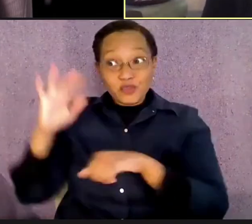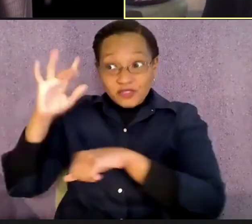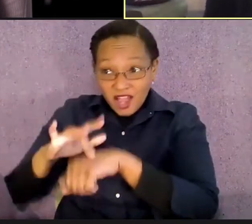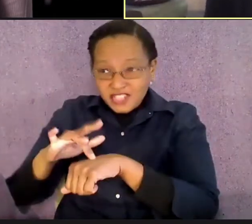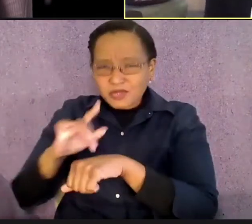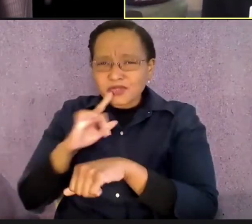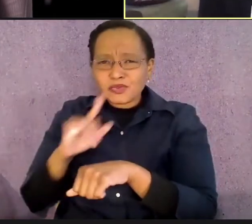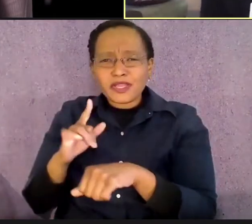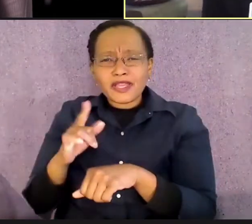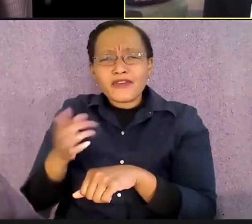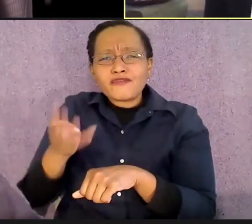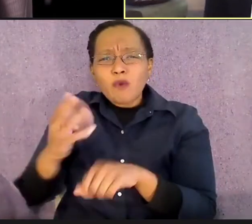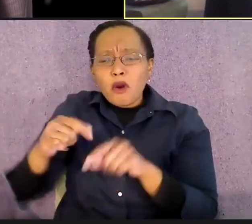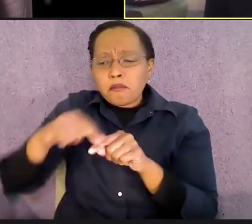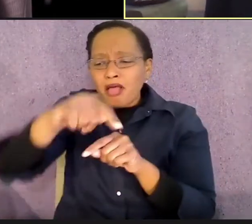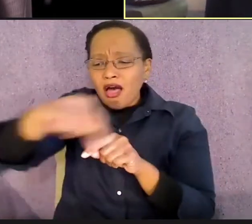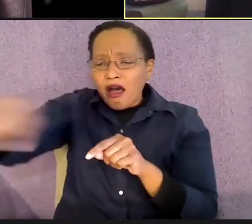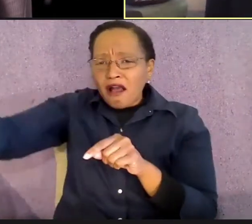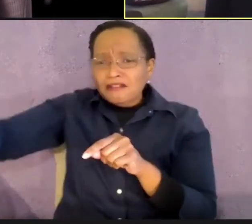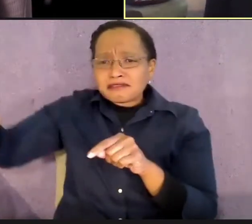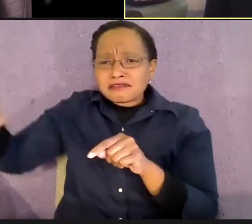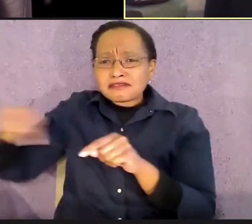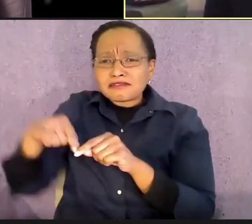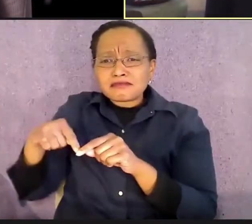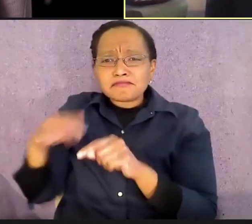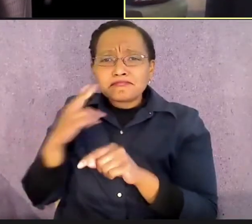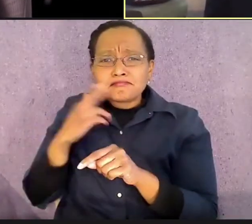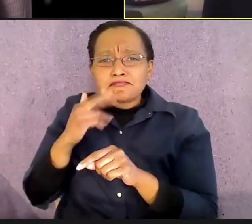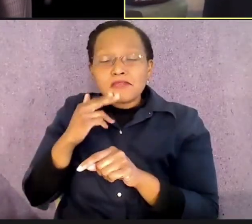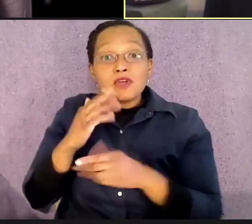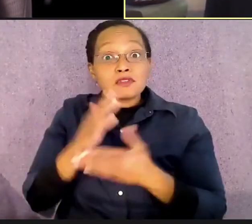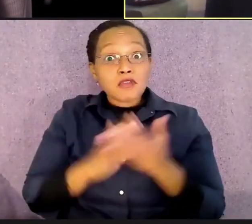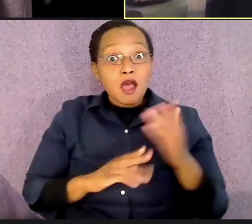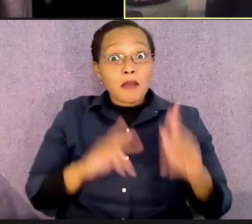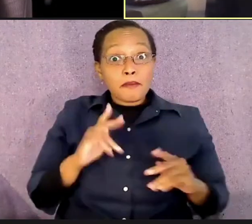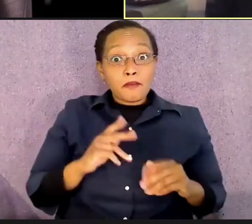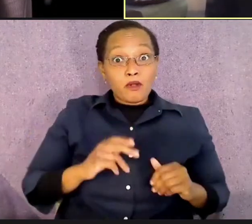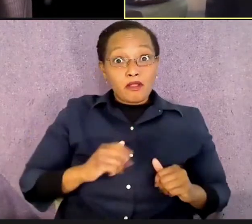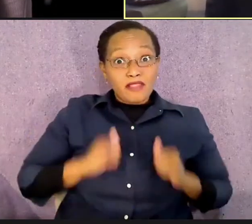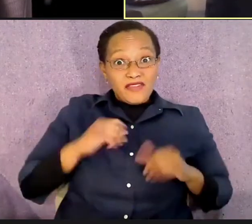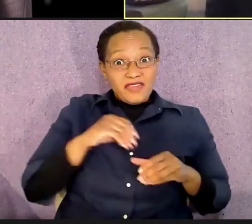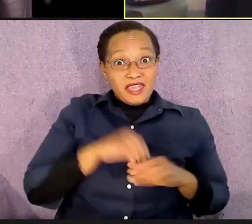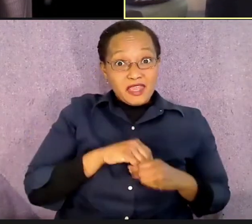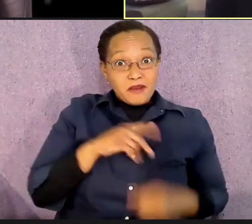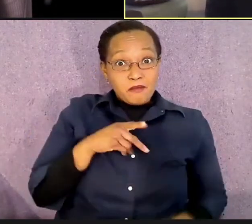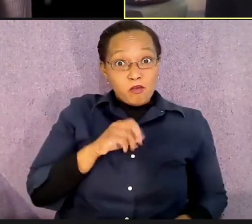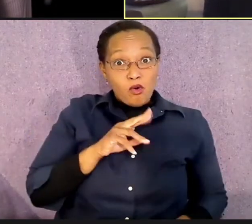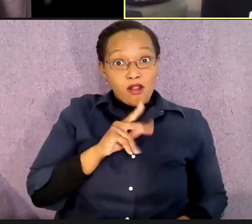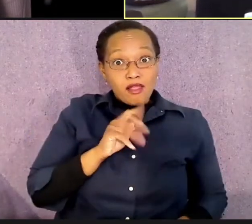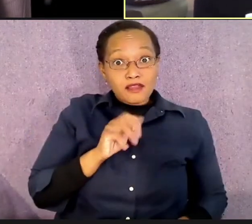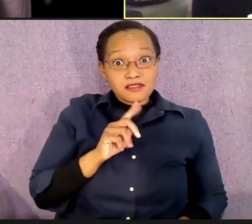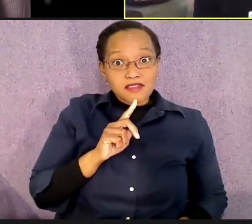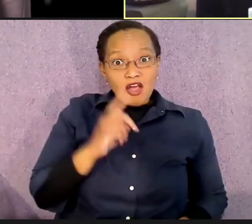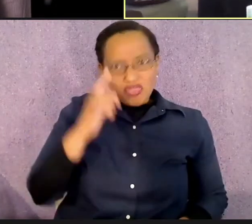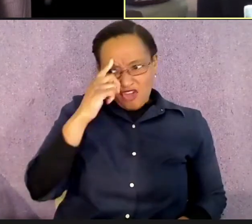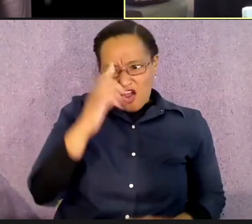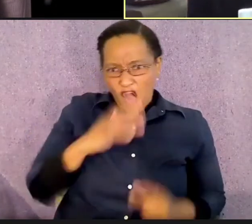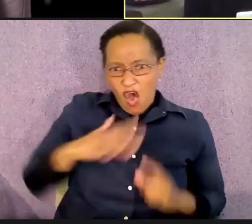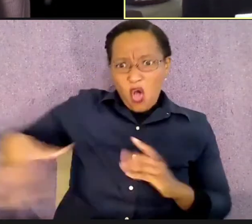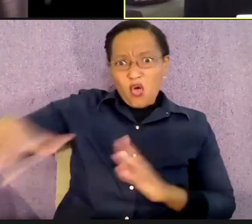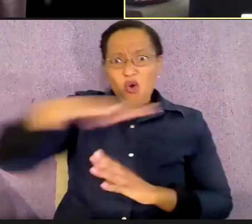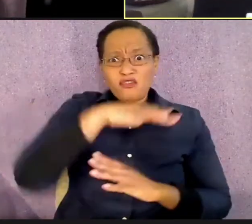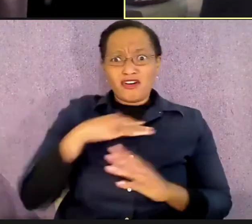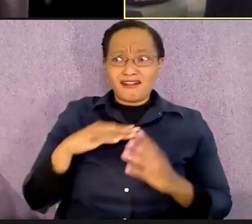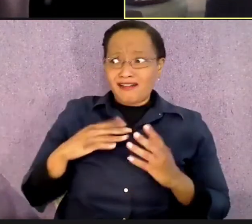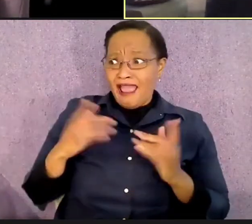happening. So there were people in Portland who thought it was happening all over Portland when it was really only happening downtown for the most part. So I think that,